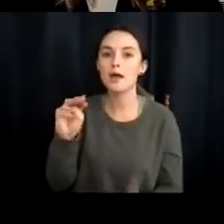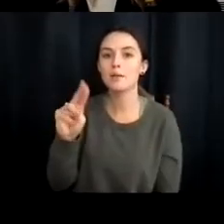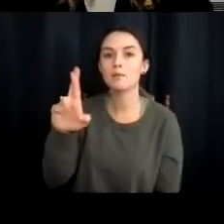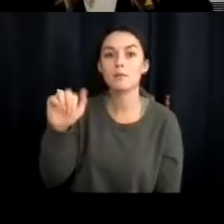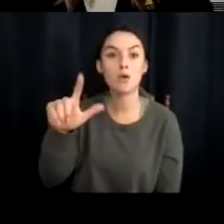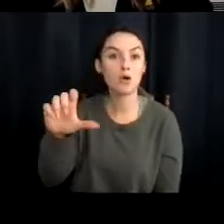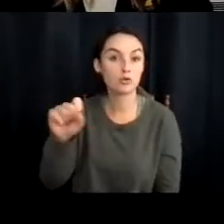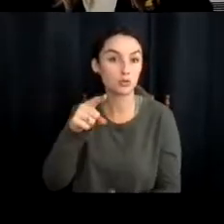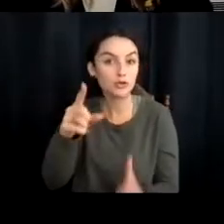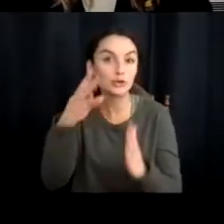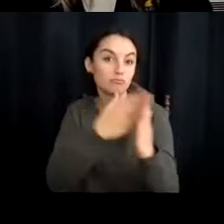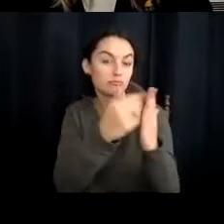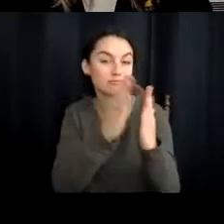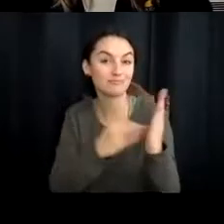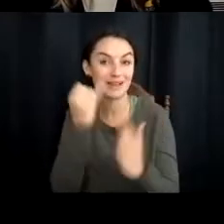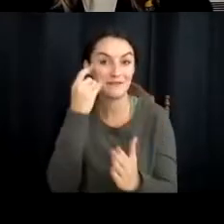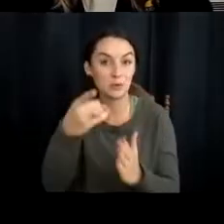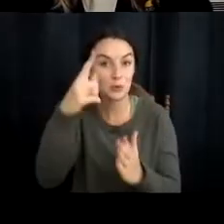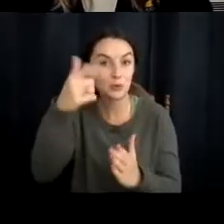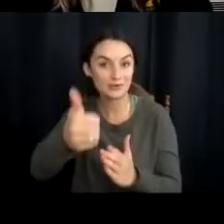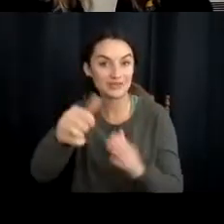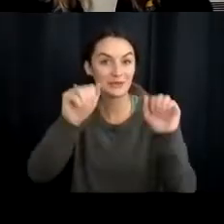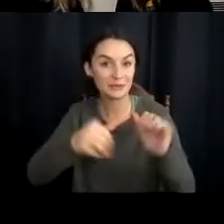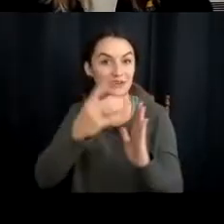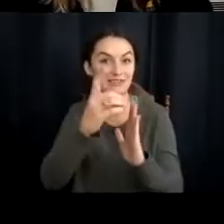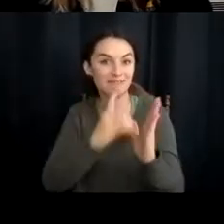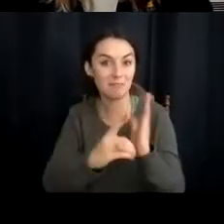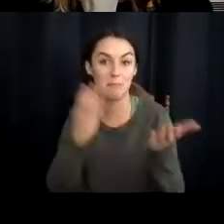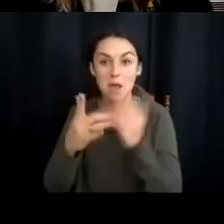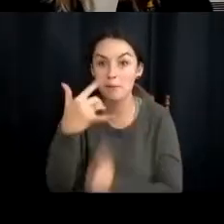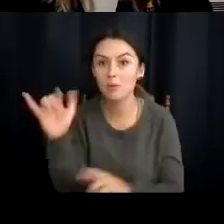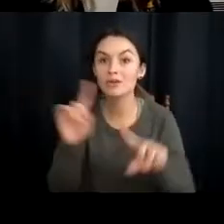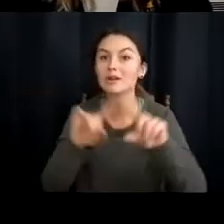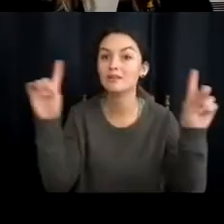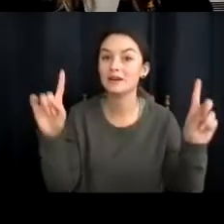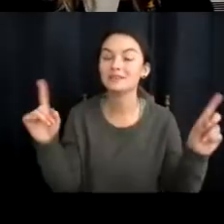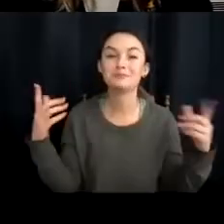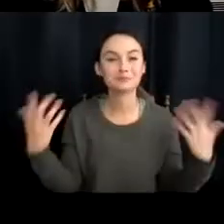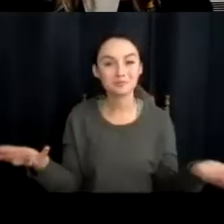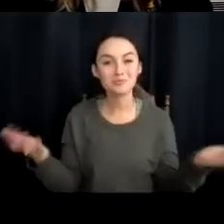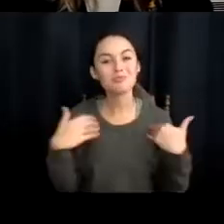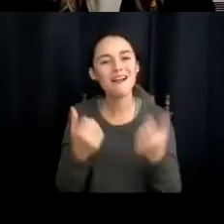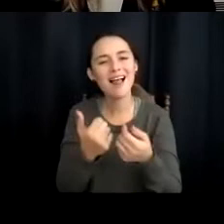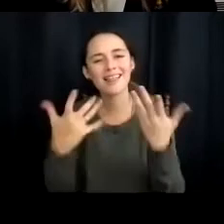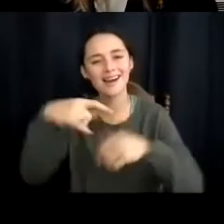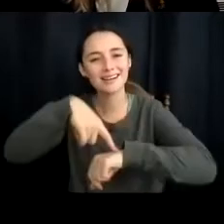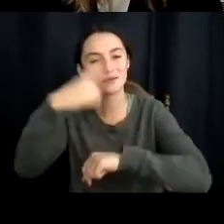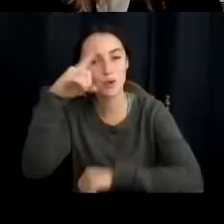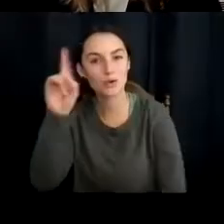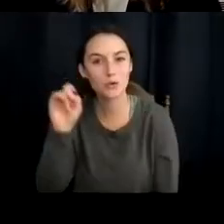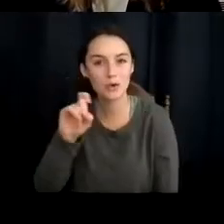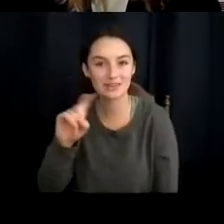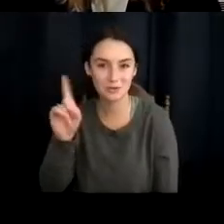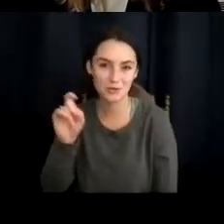different if you were designing them. All right, great. Well, we have plenty of time for questions. We'll make sure to ask more questions as we